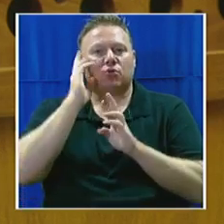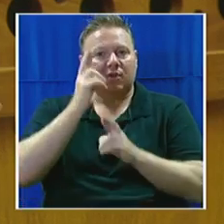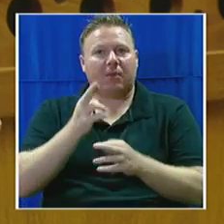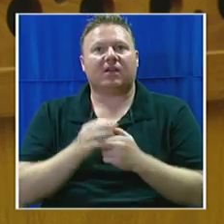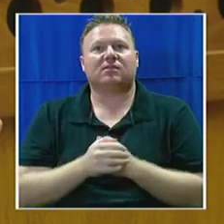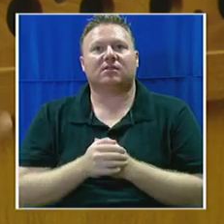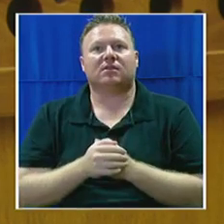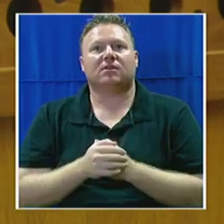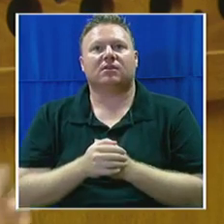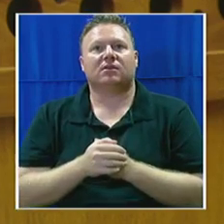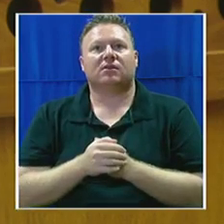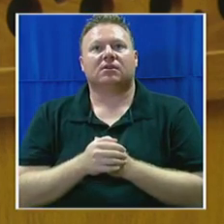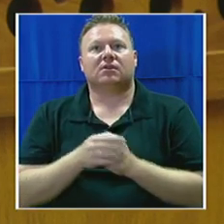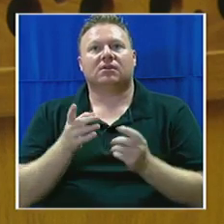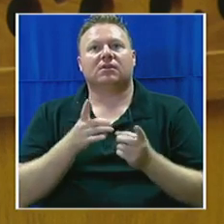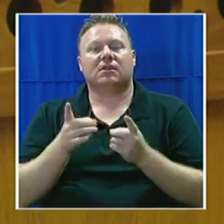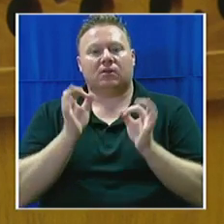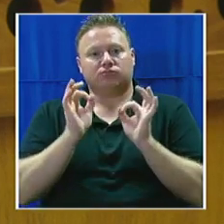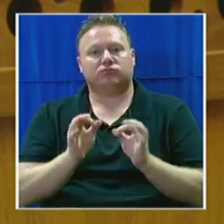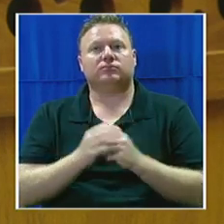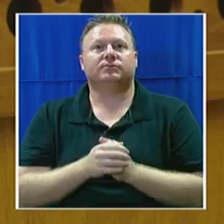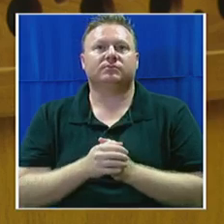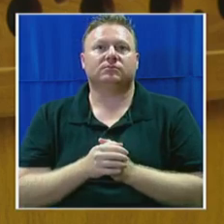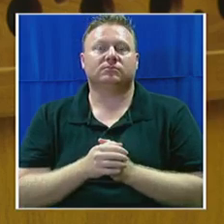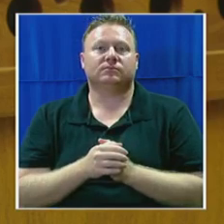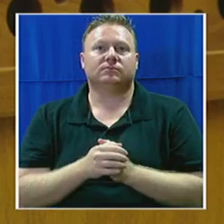to be dealt with repute.